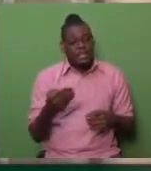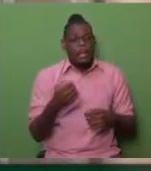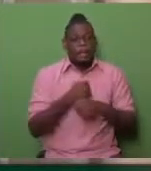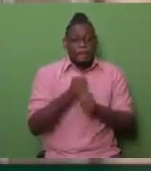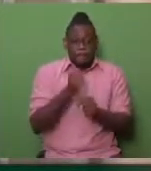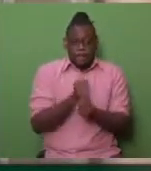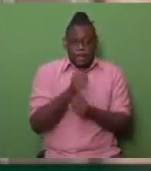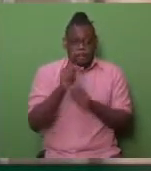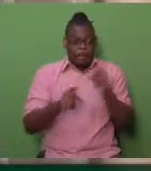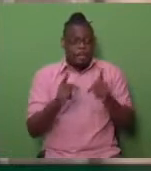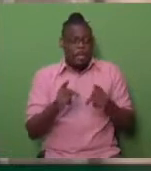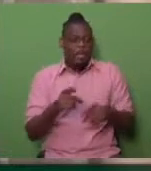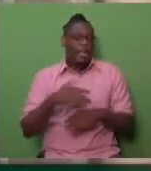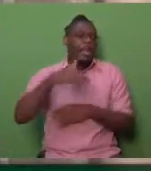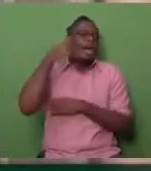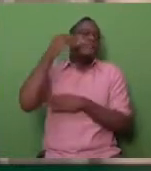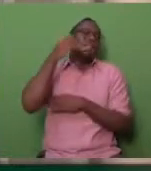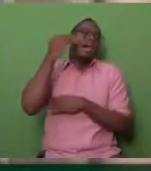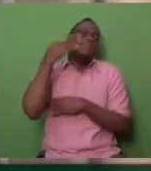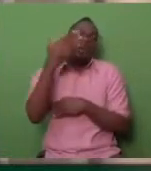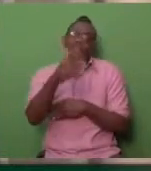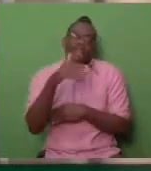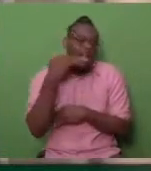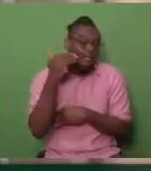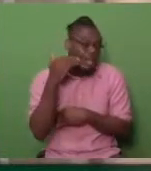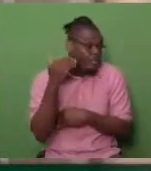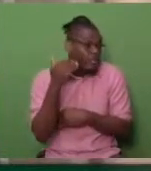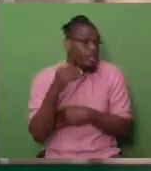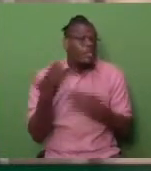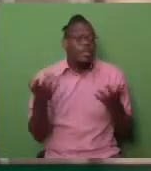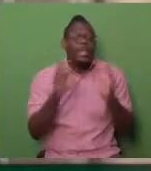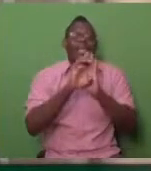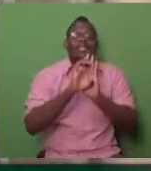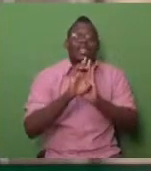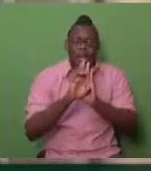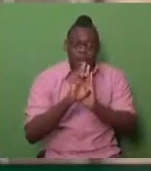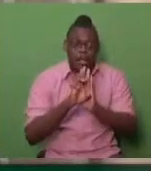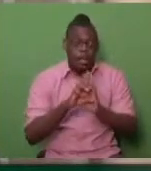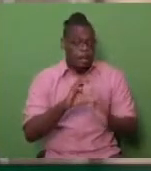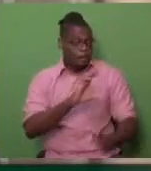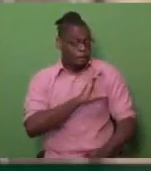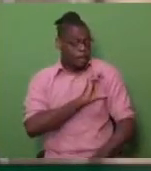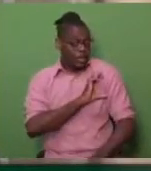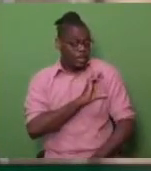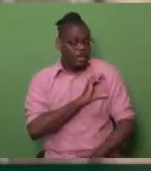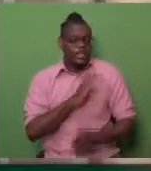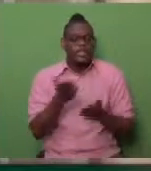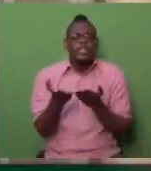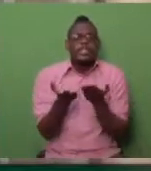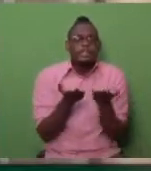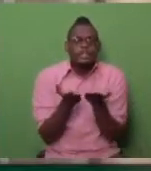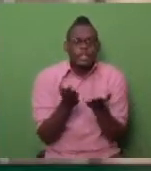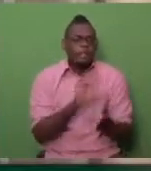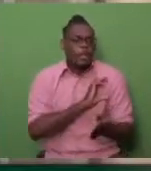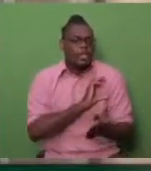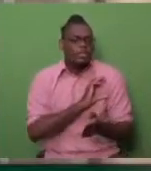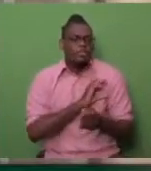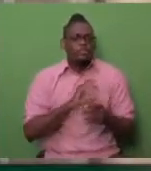Commission, even whilst crime and criminality is increasing, I say that is also war against the